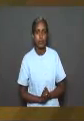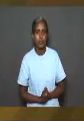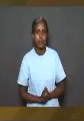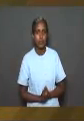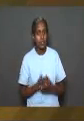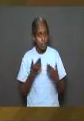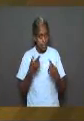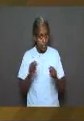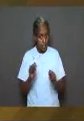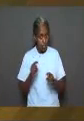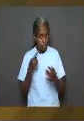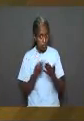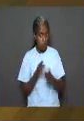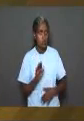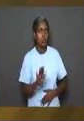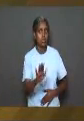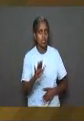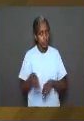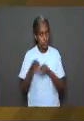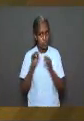Try this for yourselves, students.